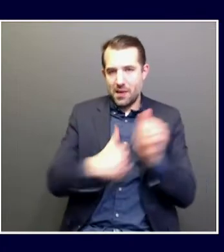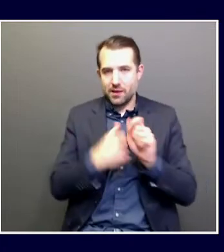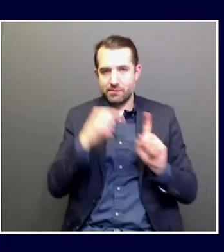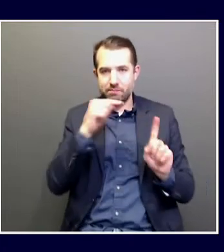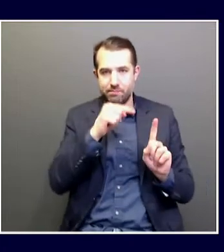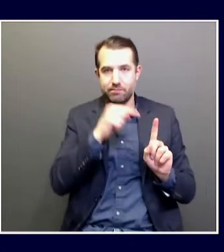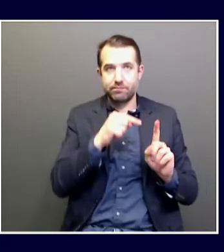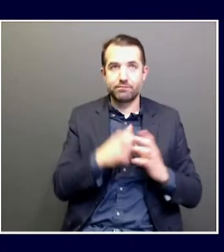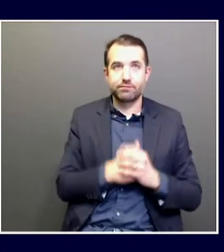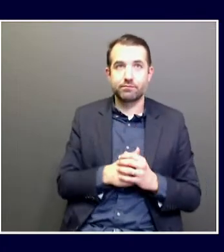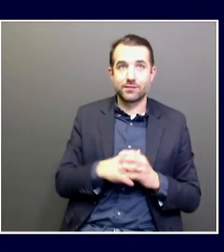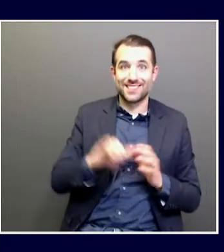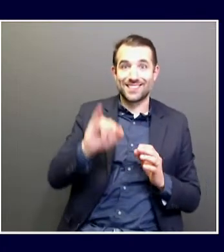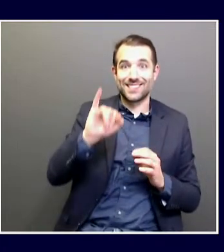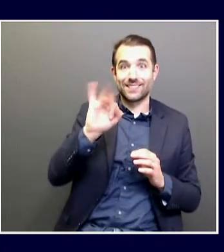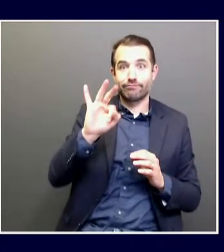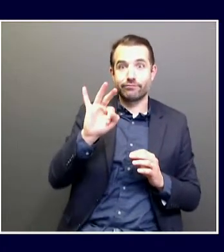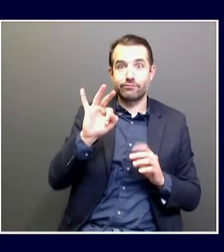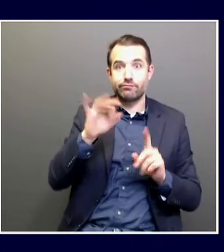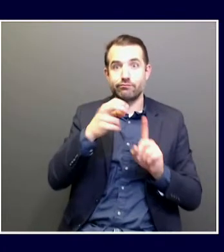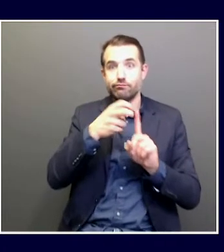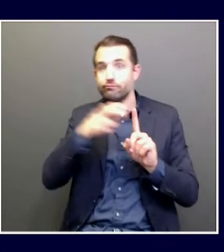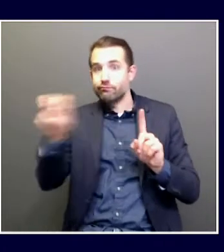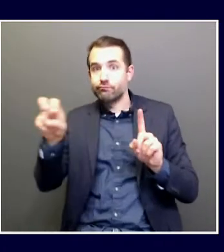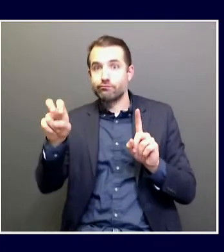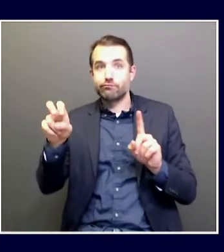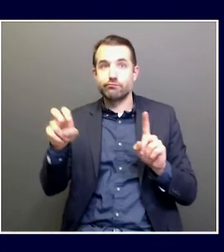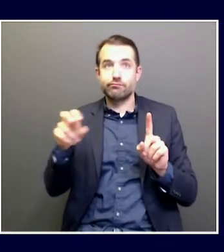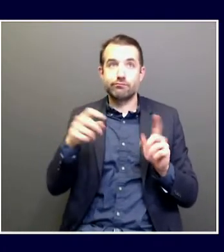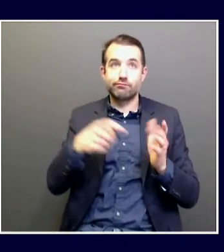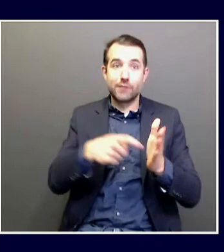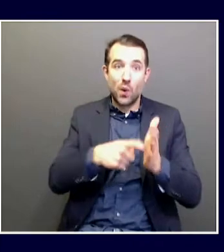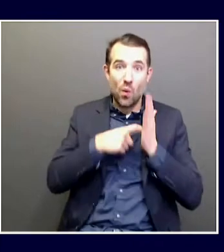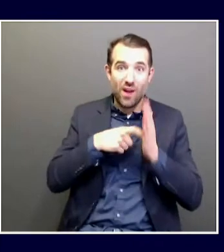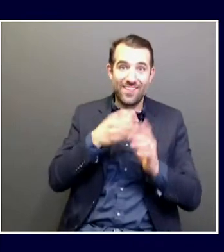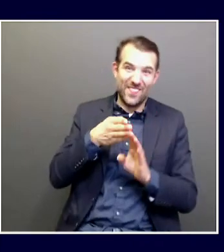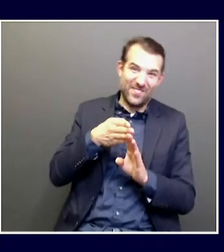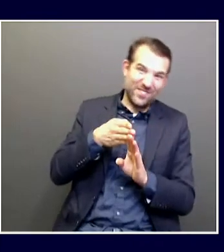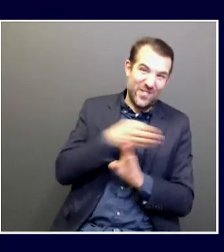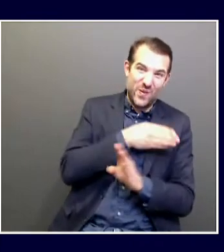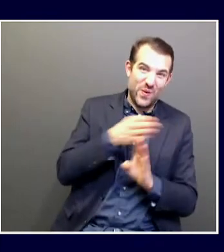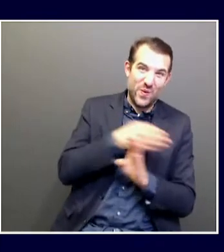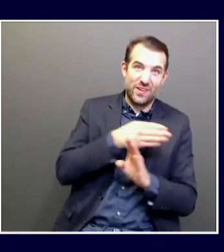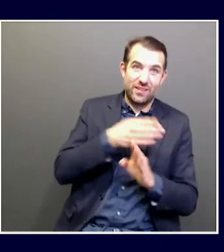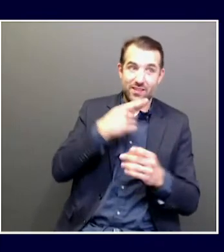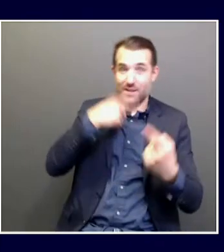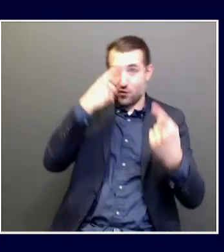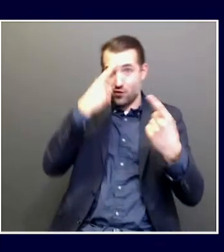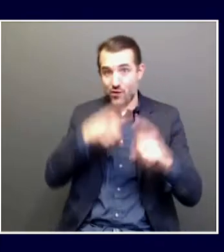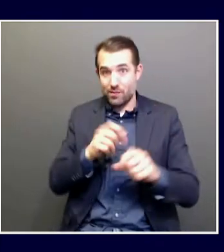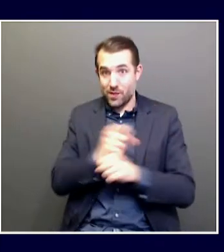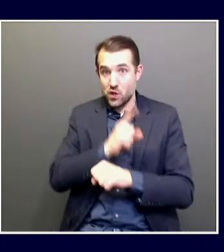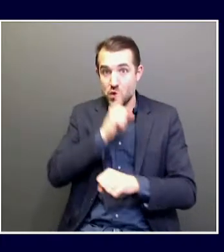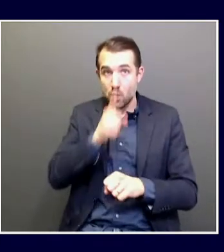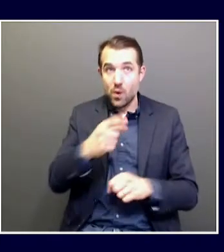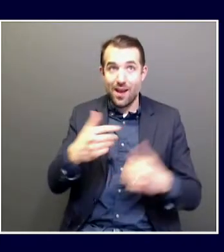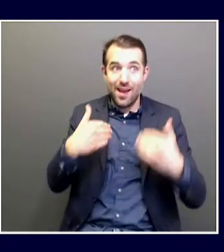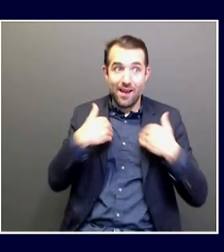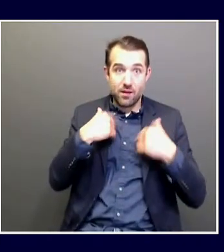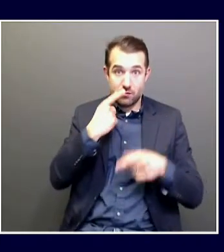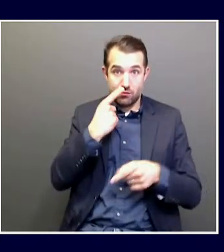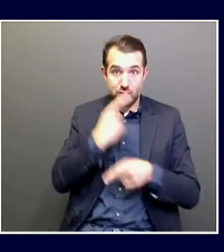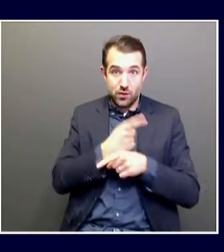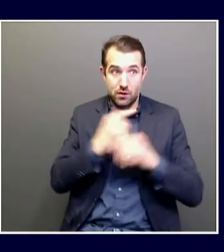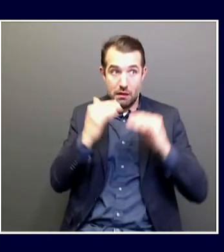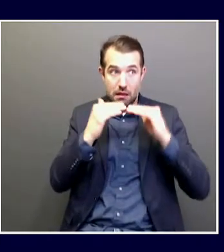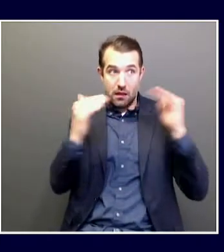transport happening, that there is an agreement before that patient is moved, that there is appropriate care and a bed